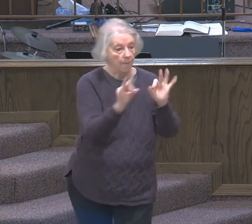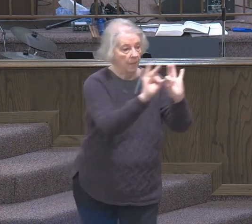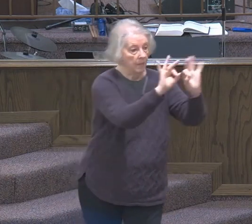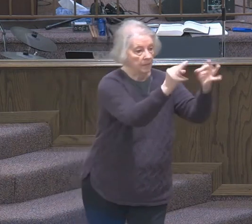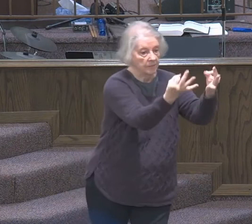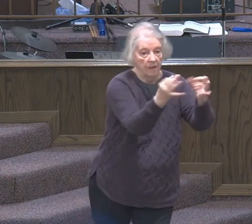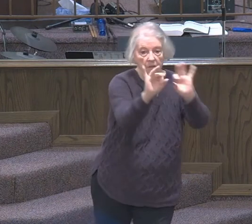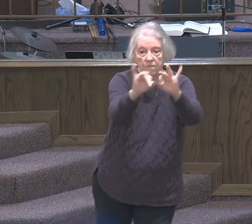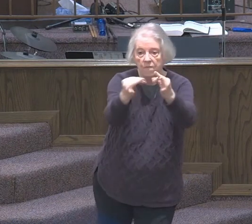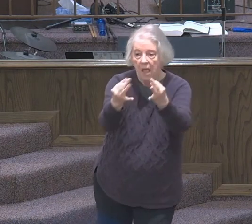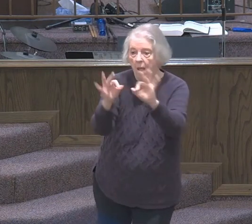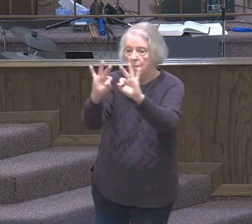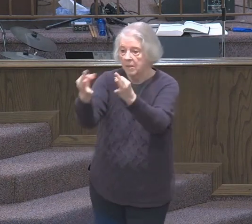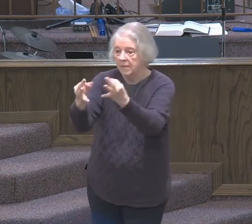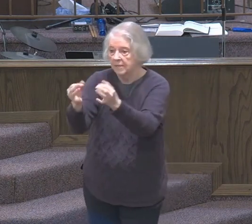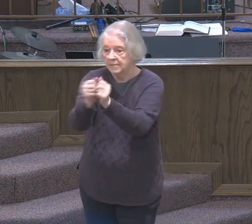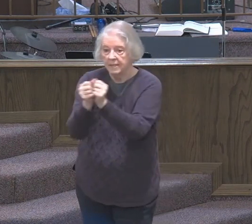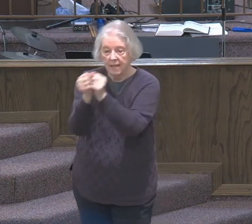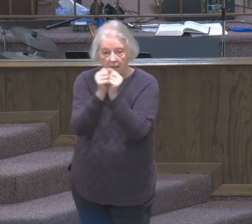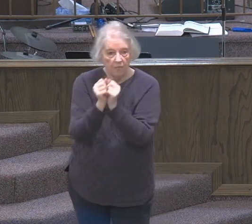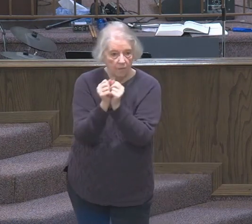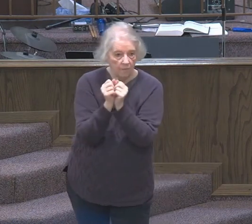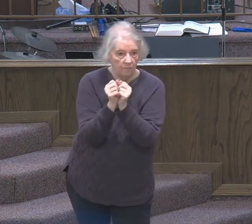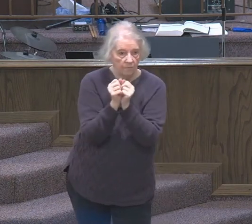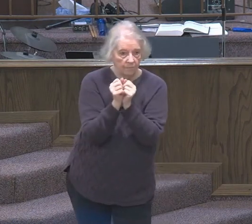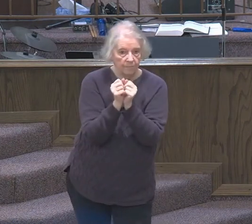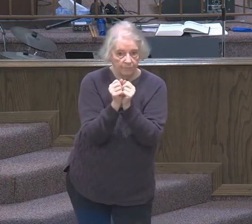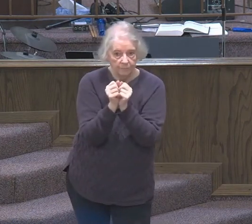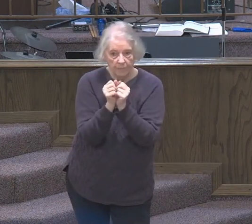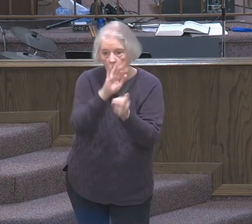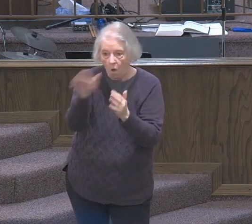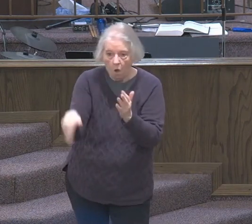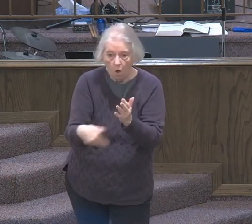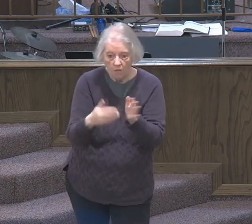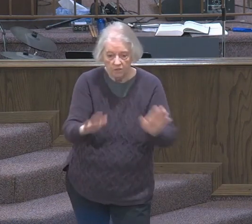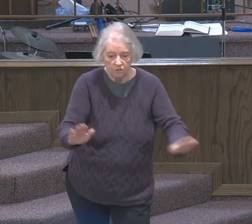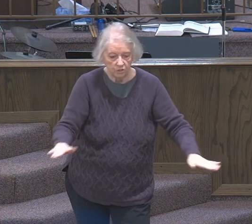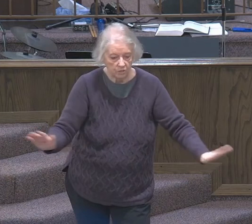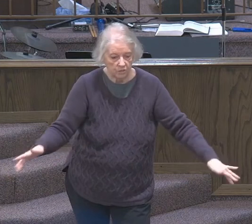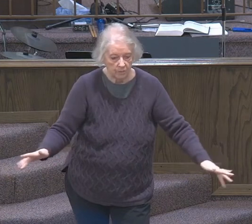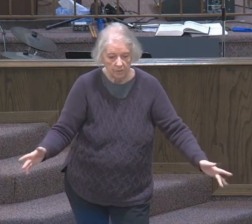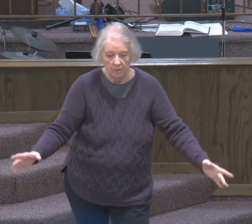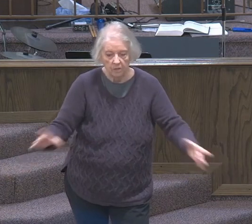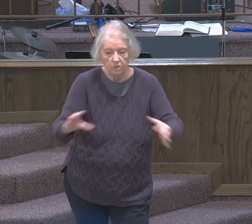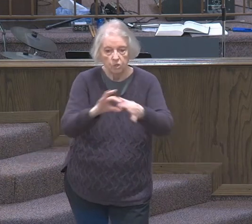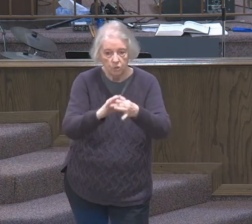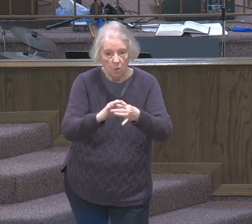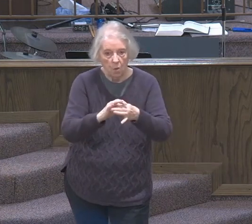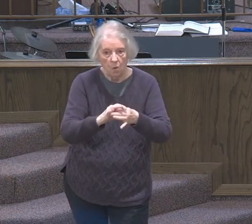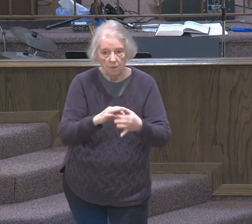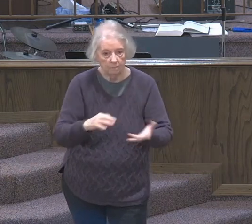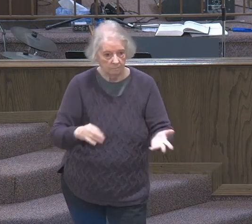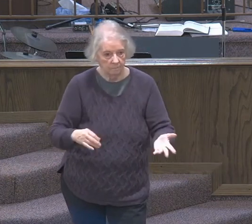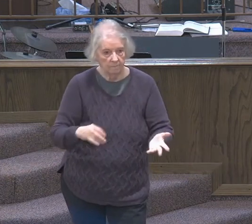in the family. You didn't get left out if you were 3. You didn't get left out if you were 18 and